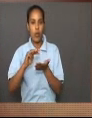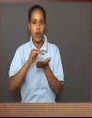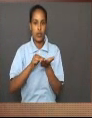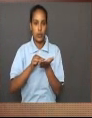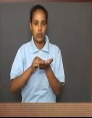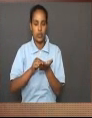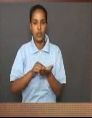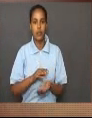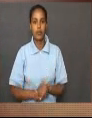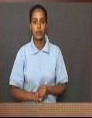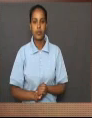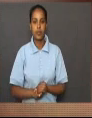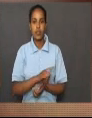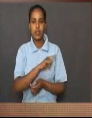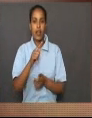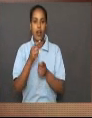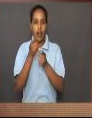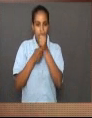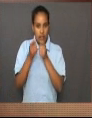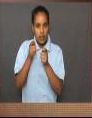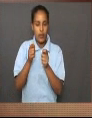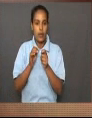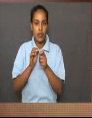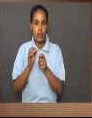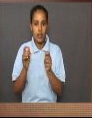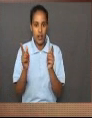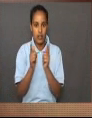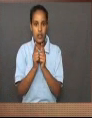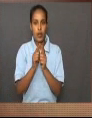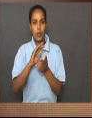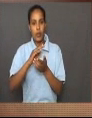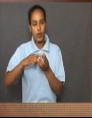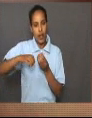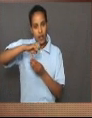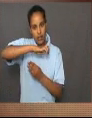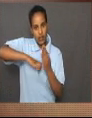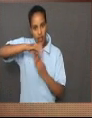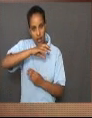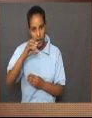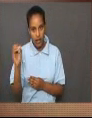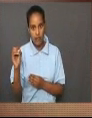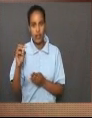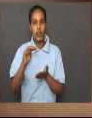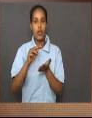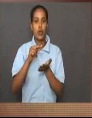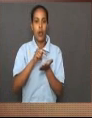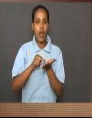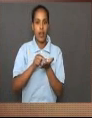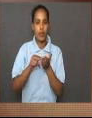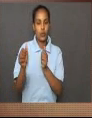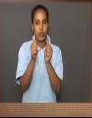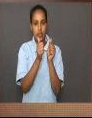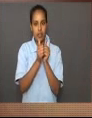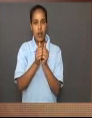molecules, the attractive interactions between electrons and nuclei